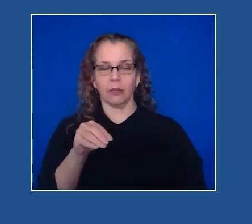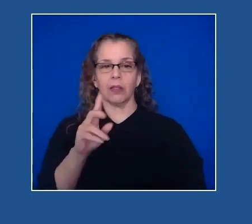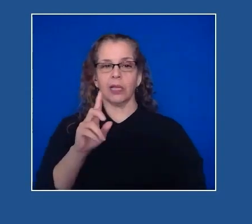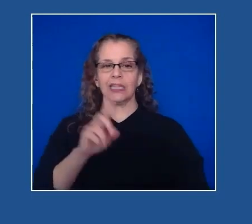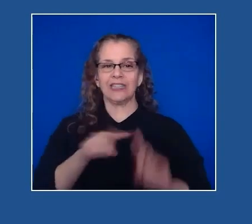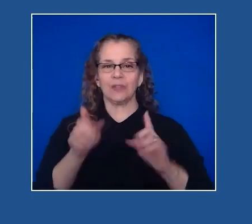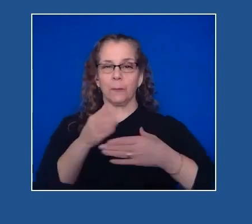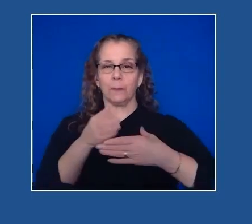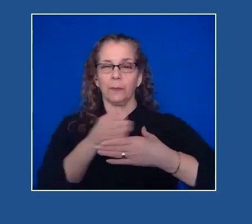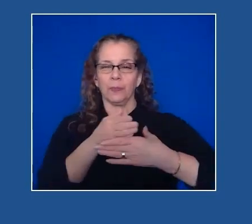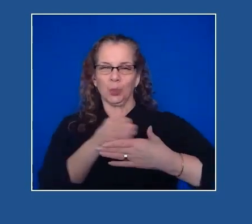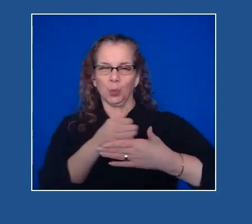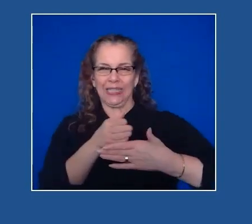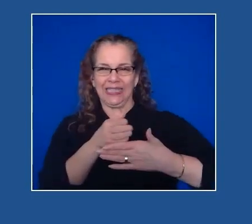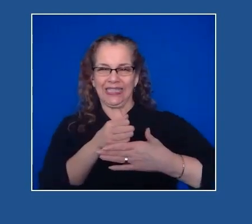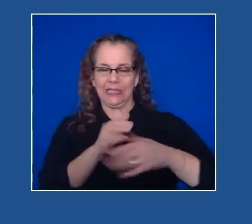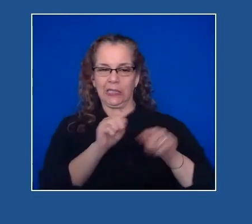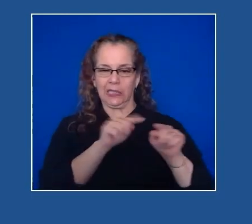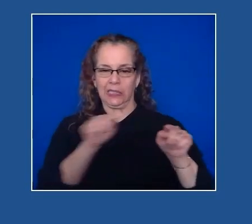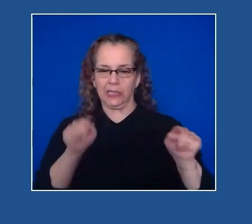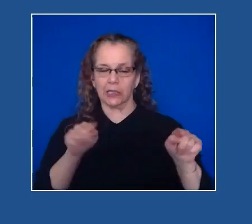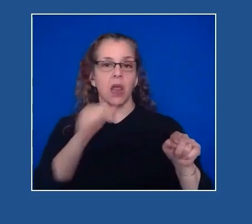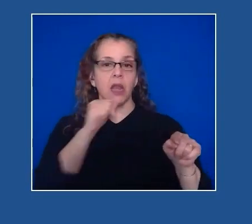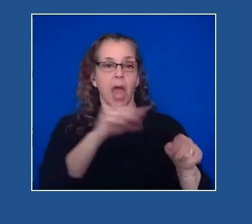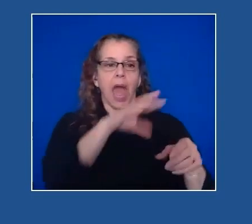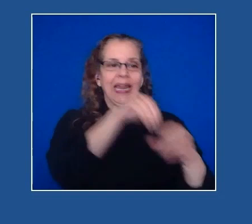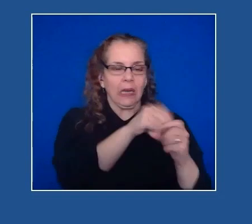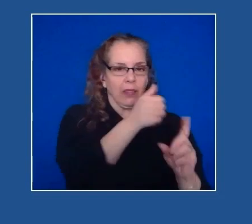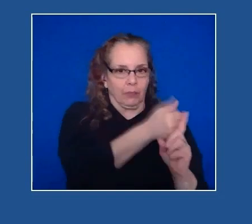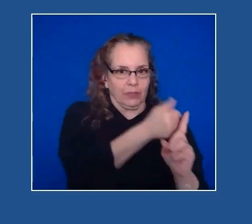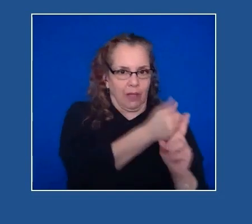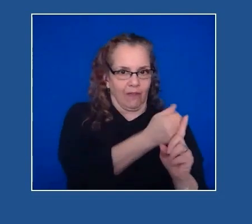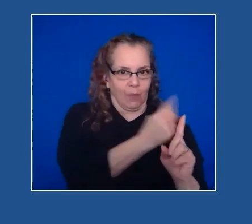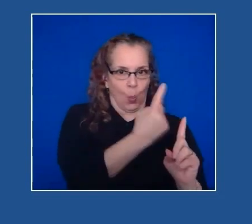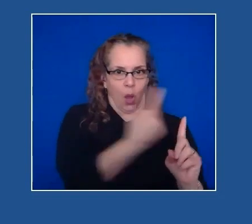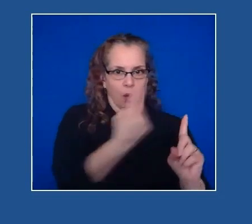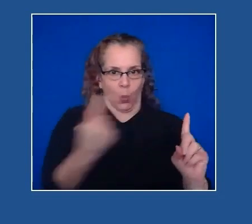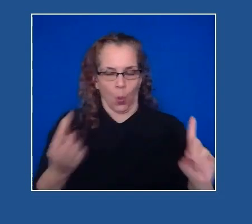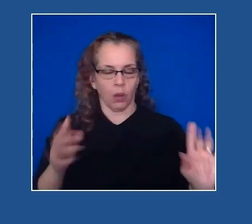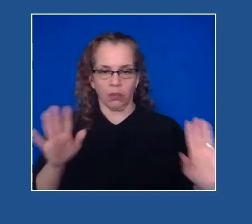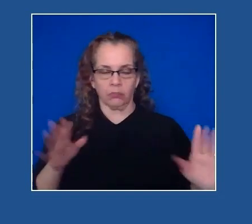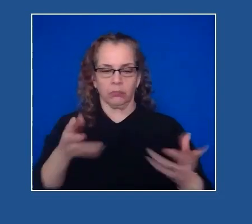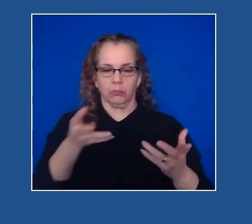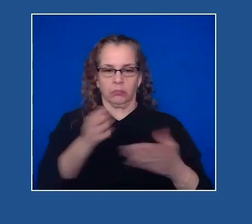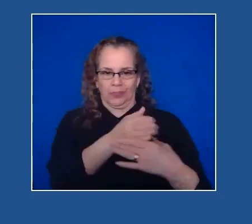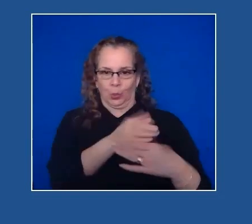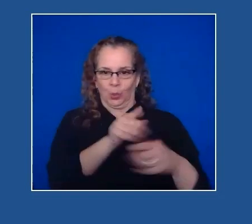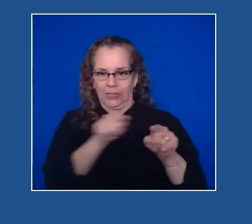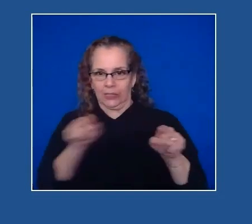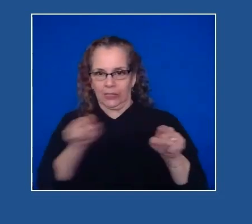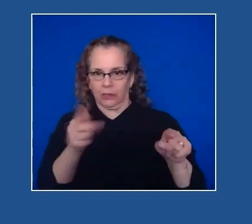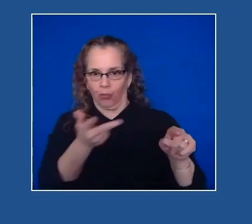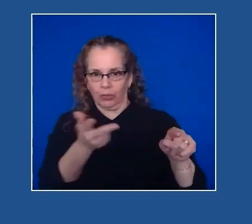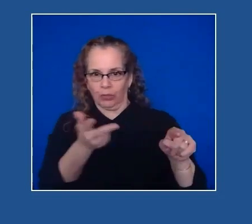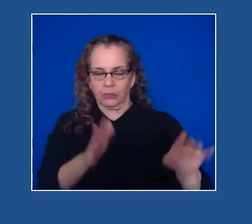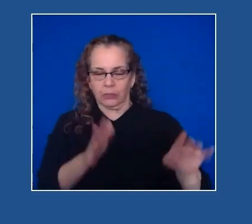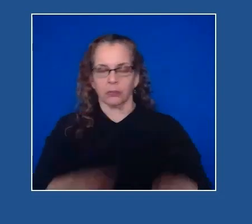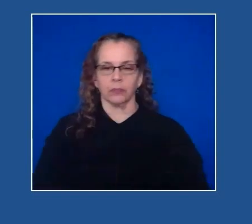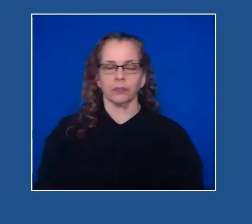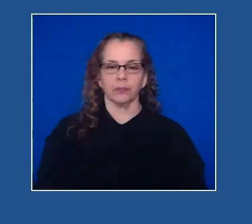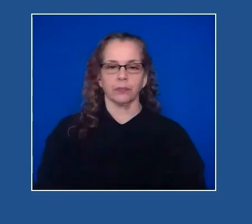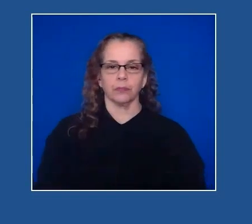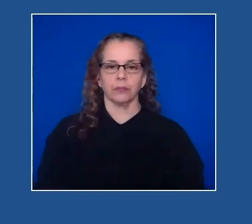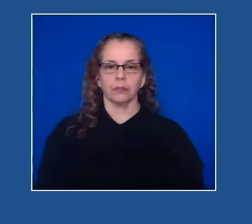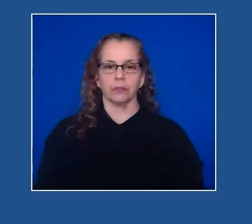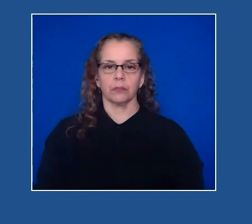rather than within people, followed by the wish to live, and then thoughts of life worth living.